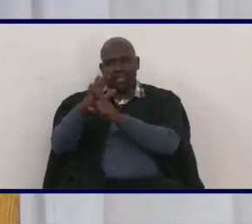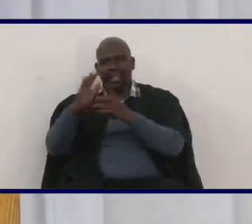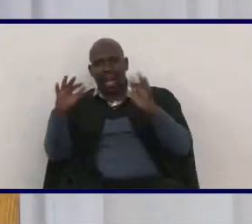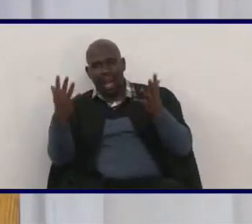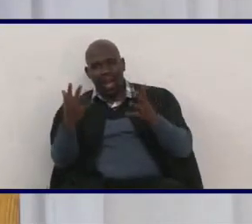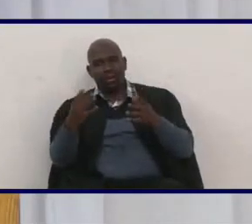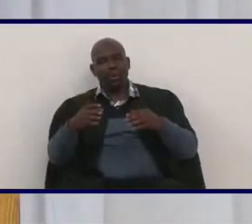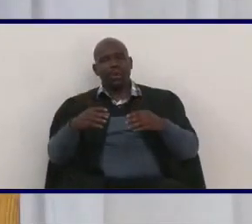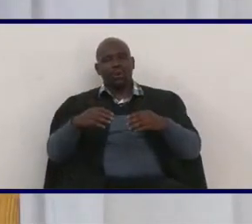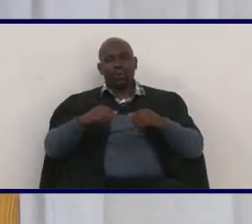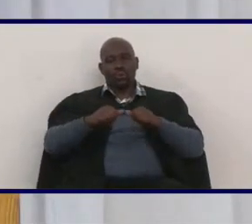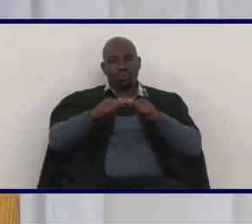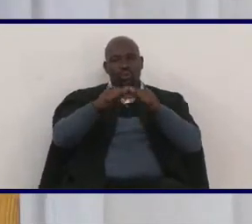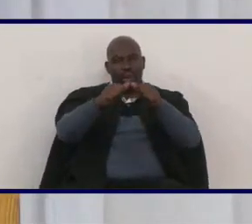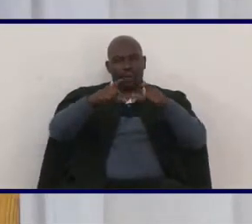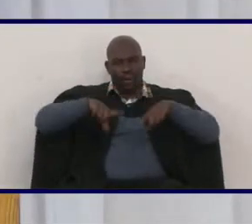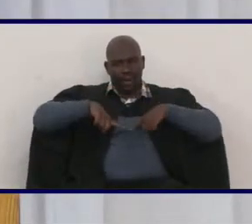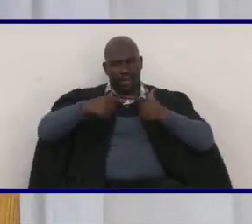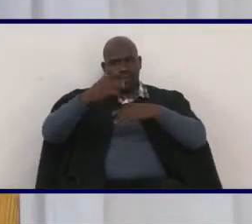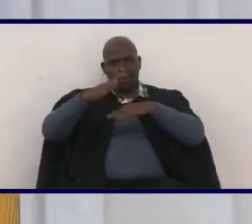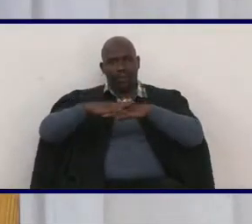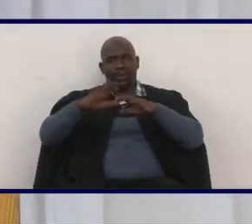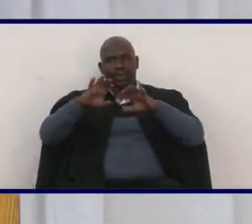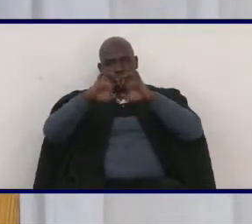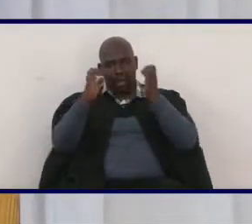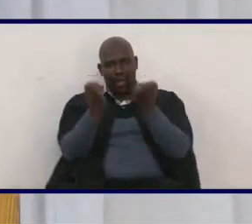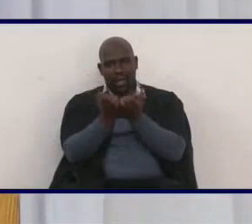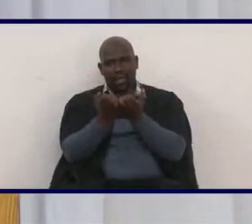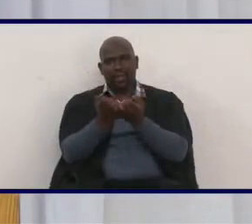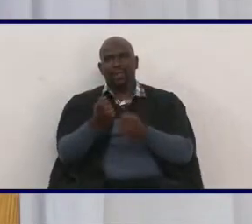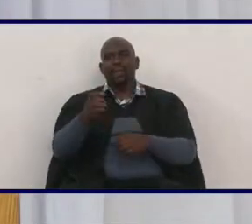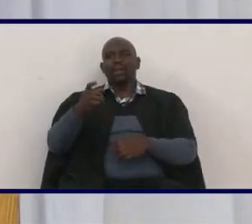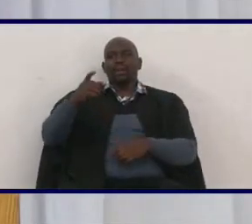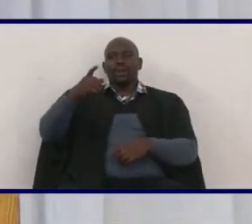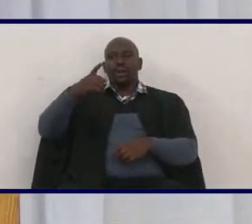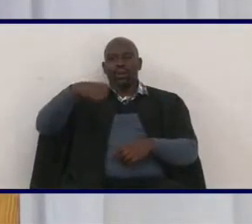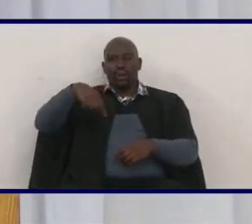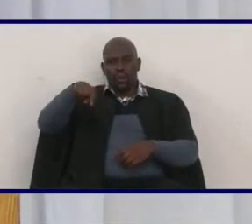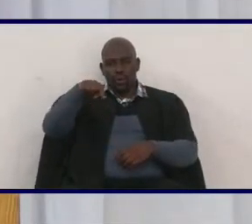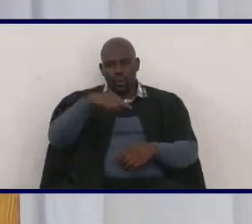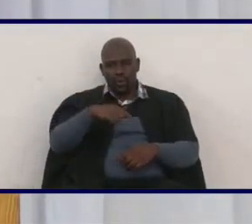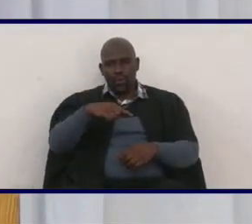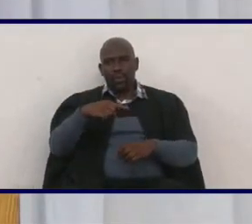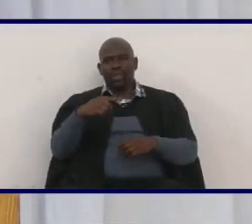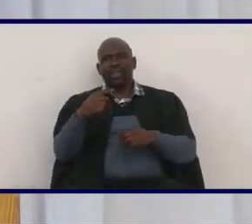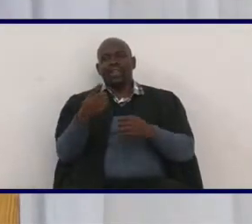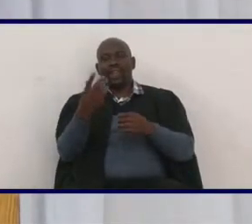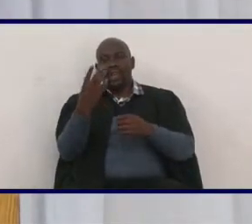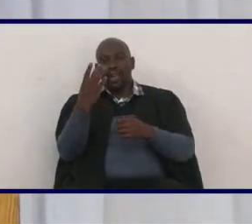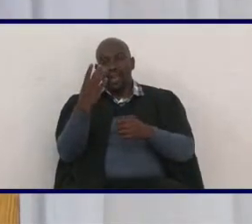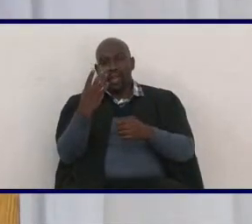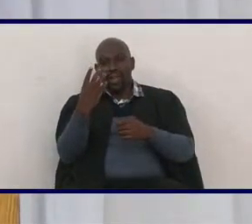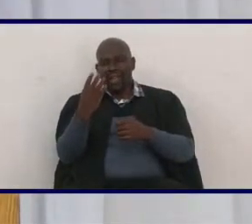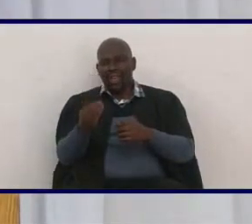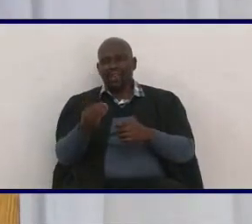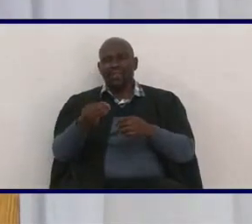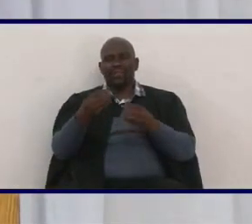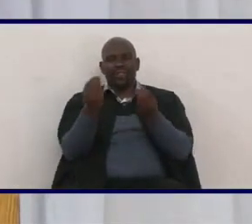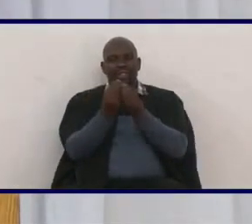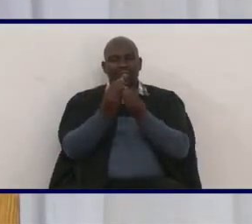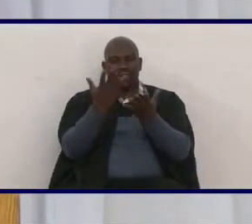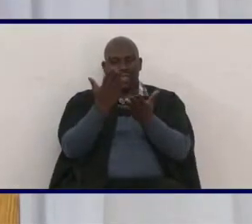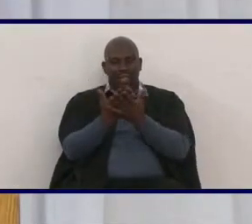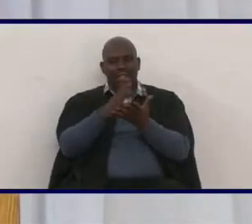Earth, not to mention the fact that we have sufficient weaponry to destroy the planet a few times